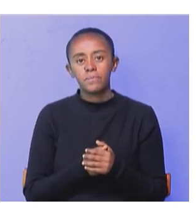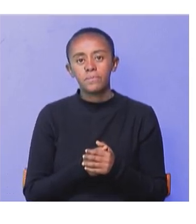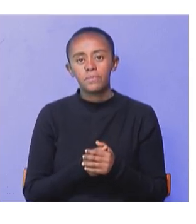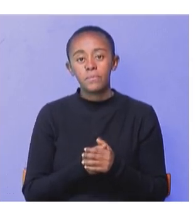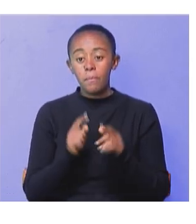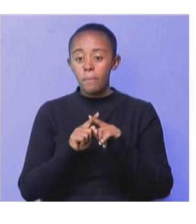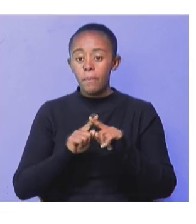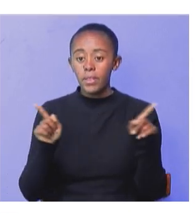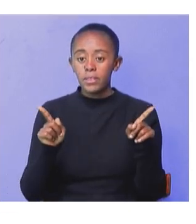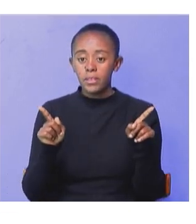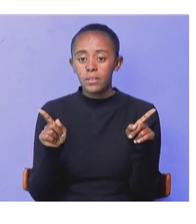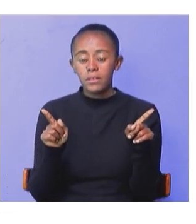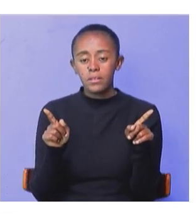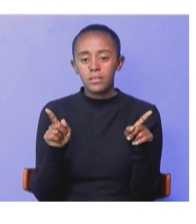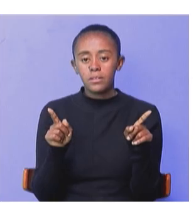but